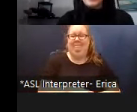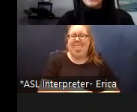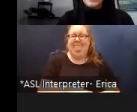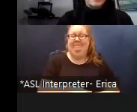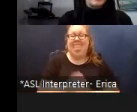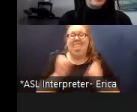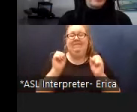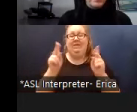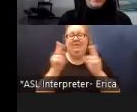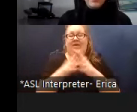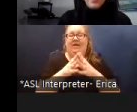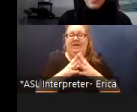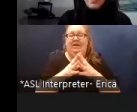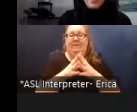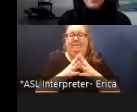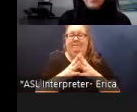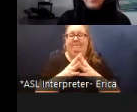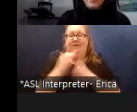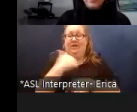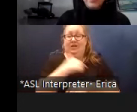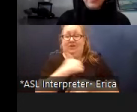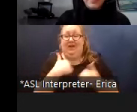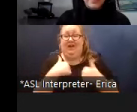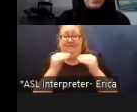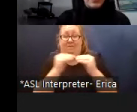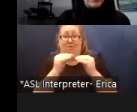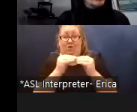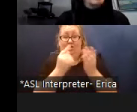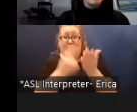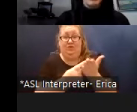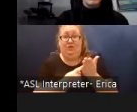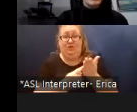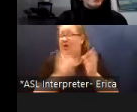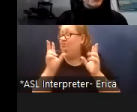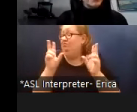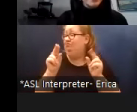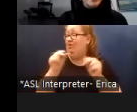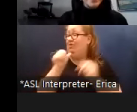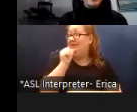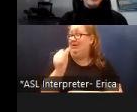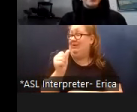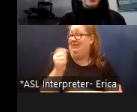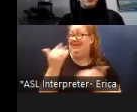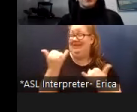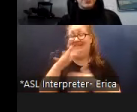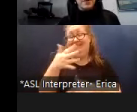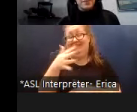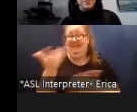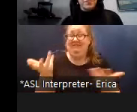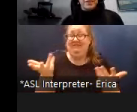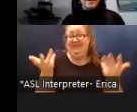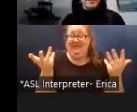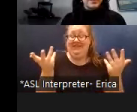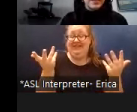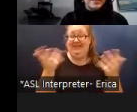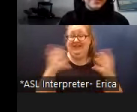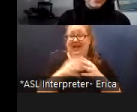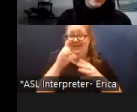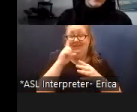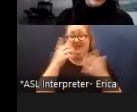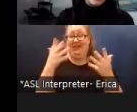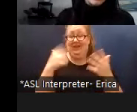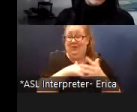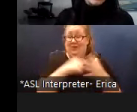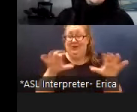All right. Do we have more to go through? No, we don't. You know, this is kind of, you know, I think we're doing